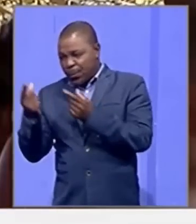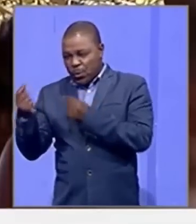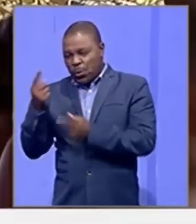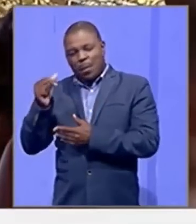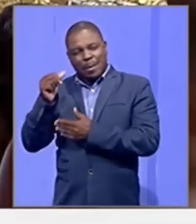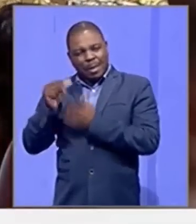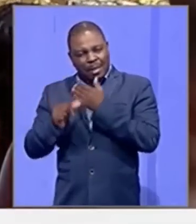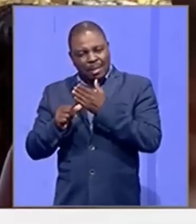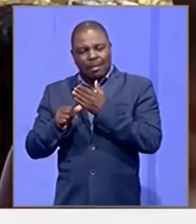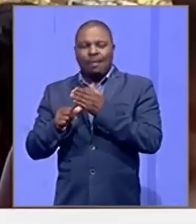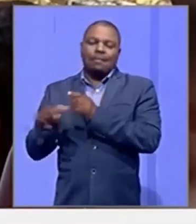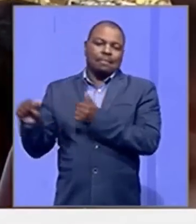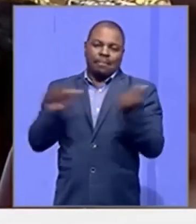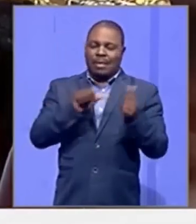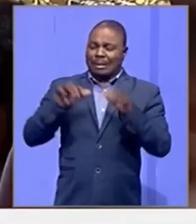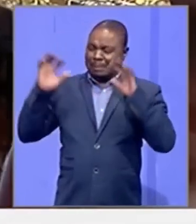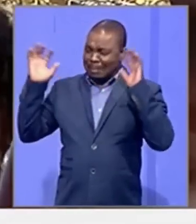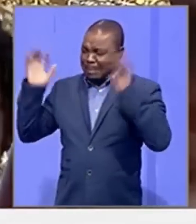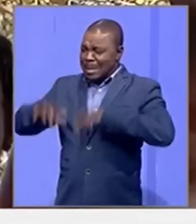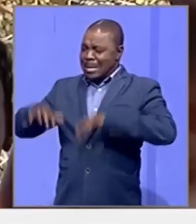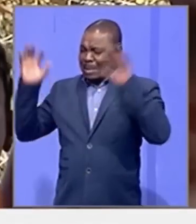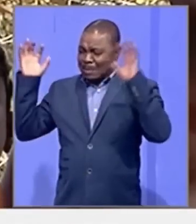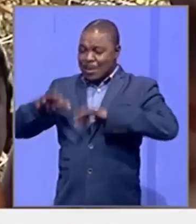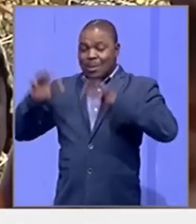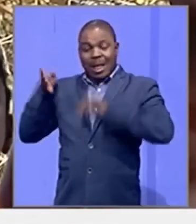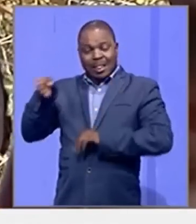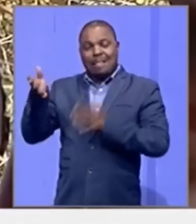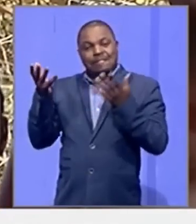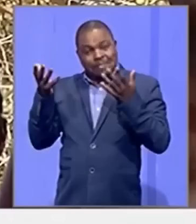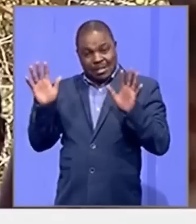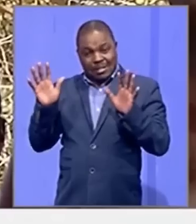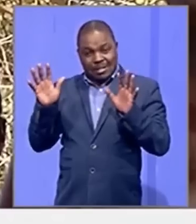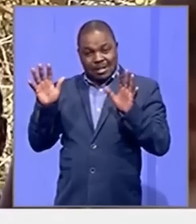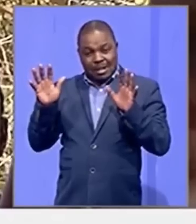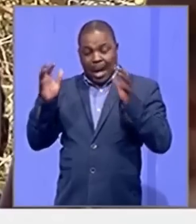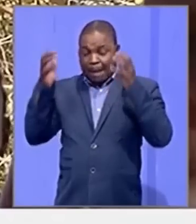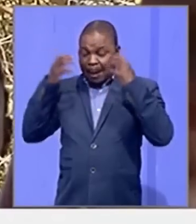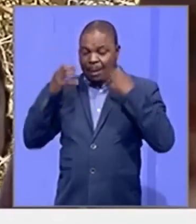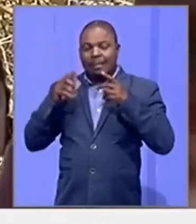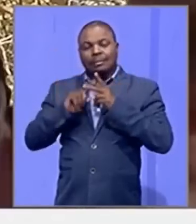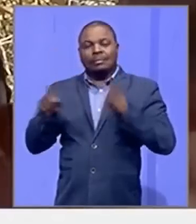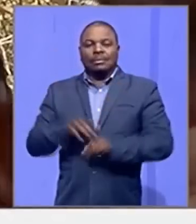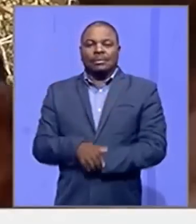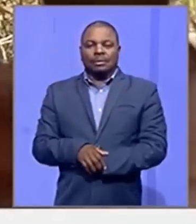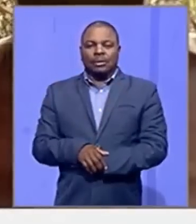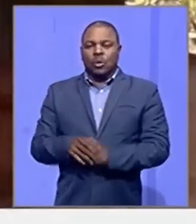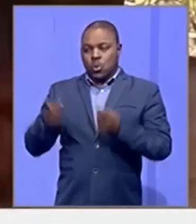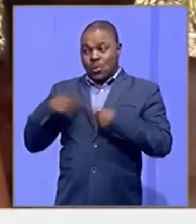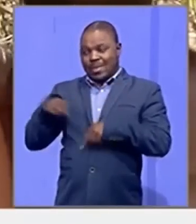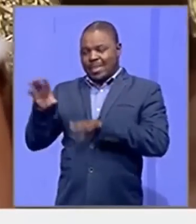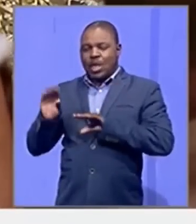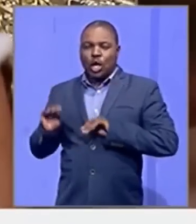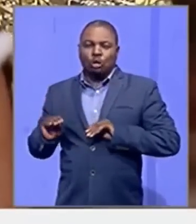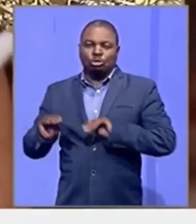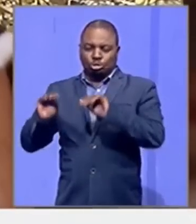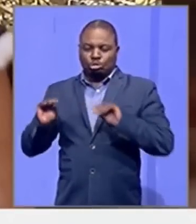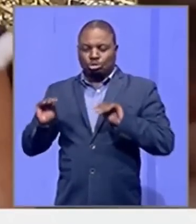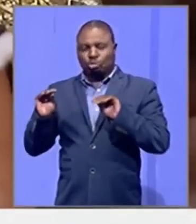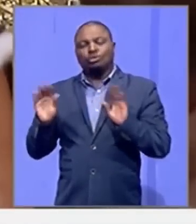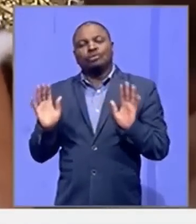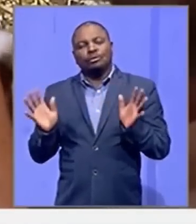di banetše mvula zabaneta ba sehlatheng manje labantwana sibafundisile